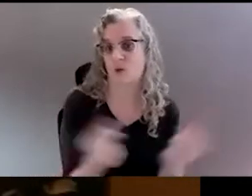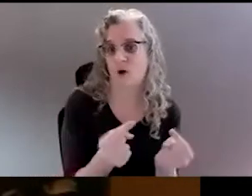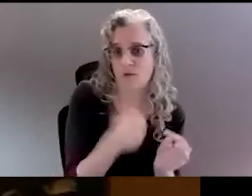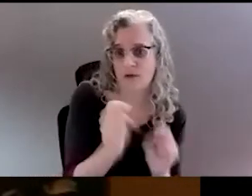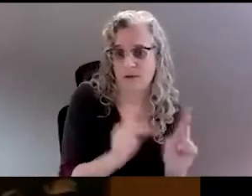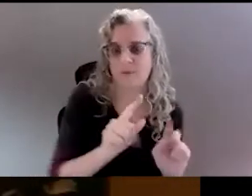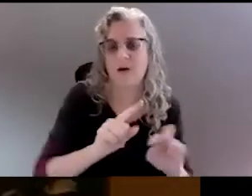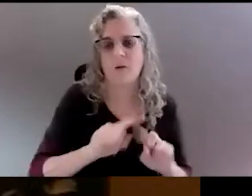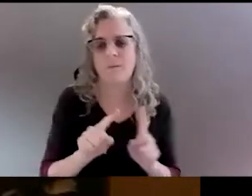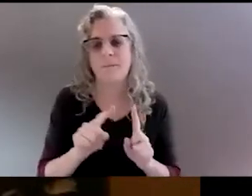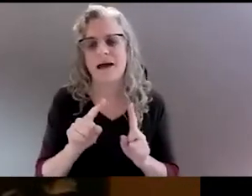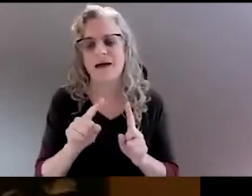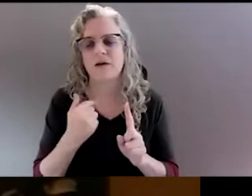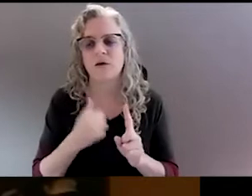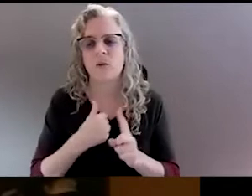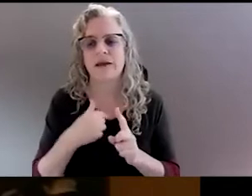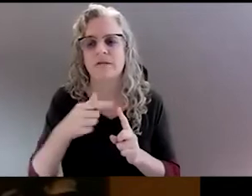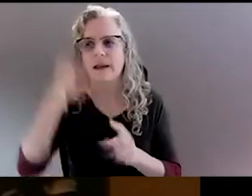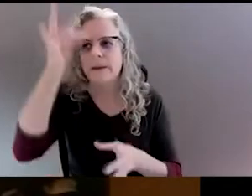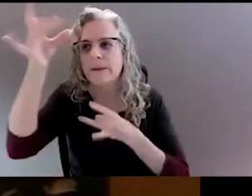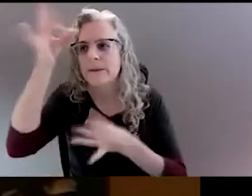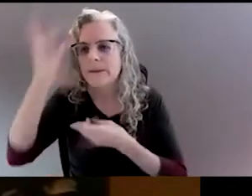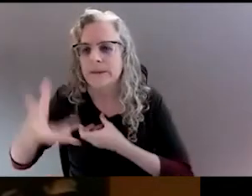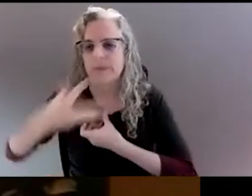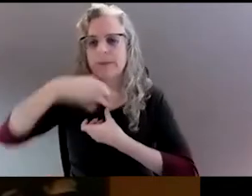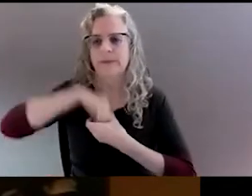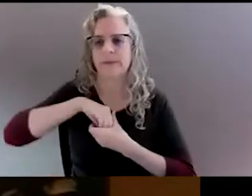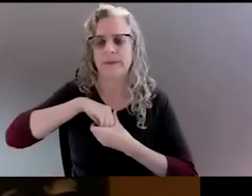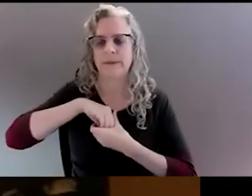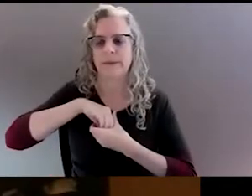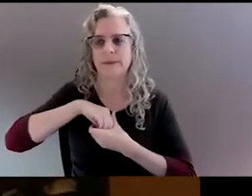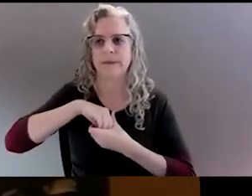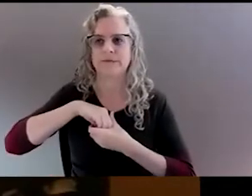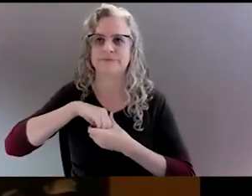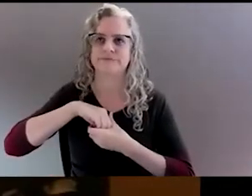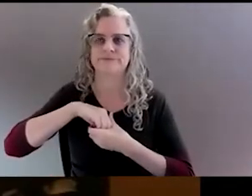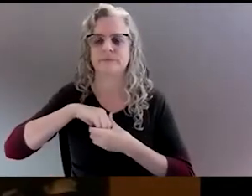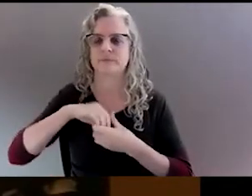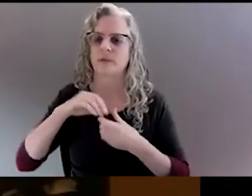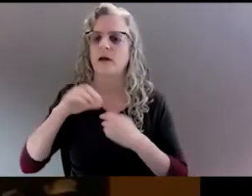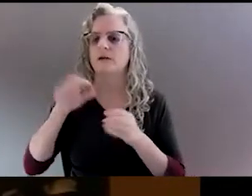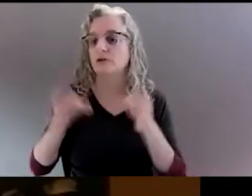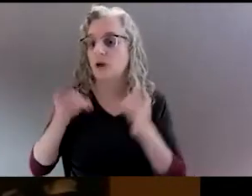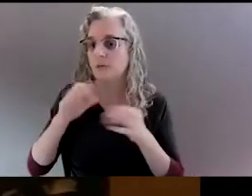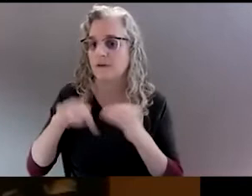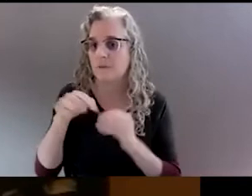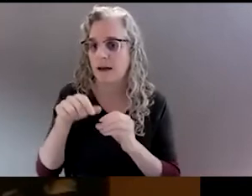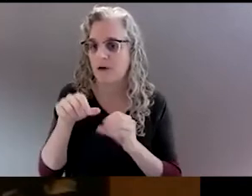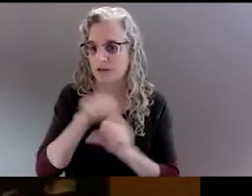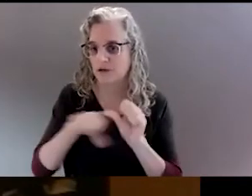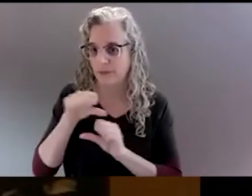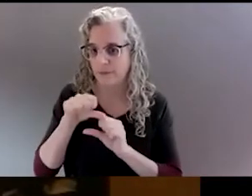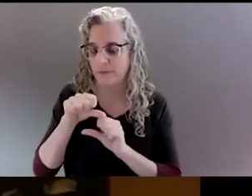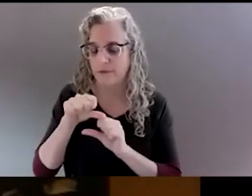much about each other. And that undoing is part of being liberated, right?